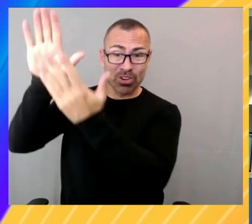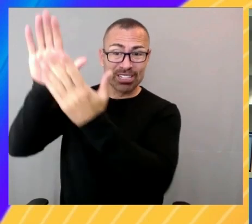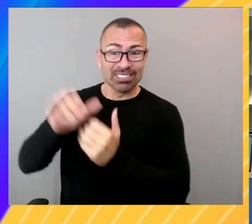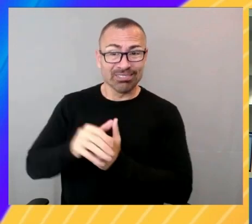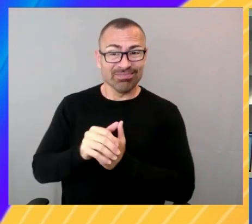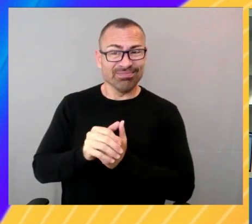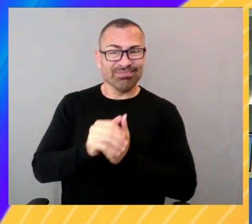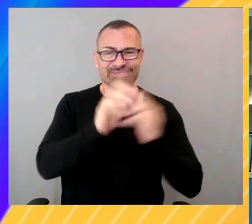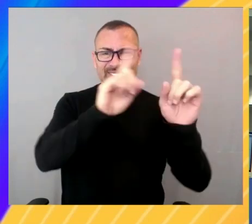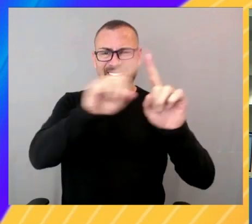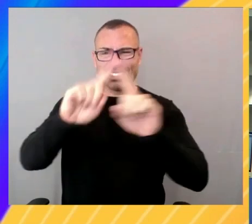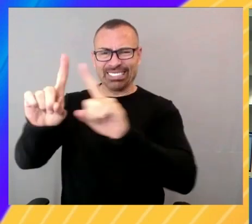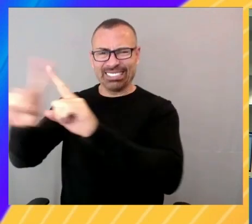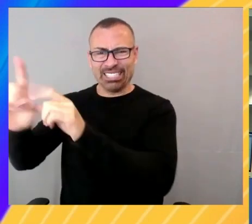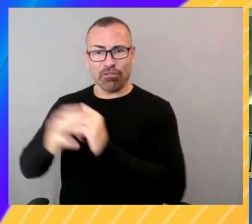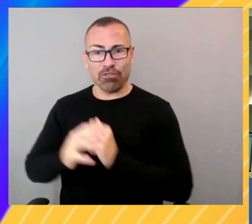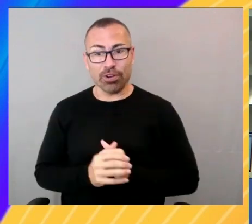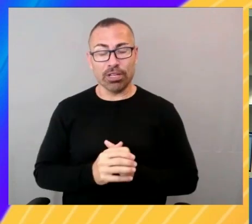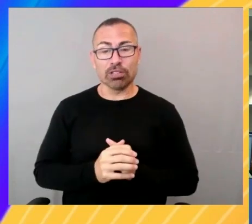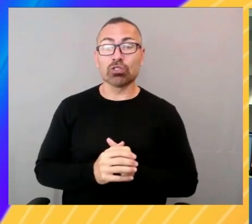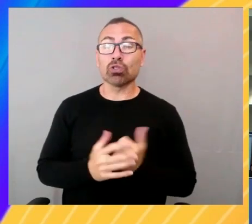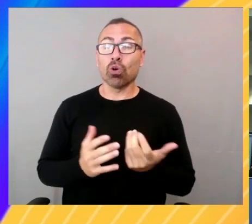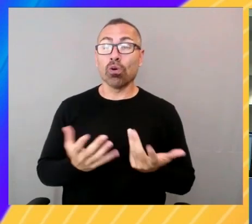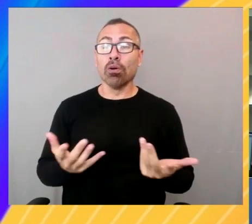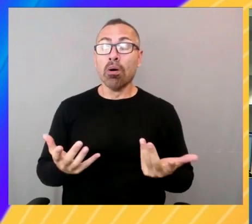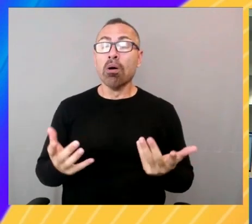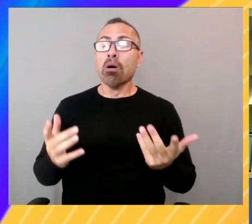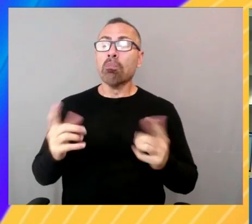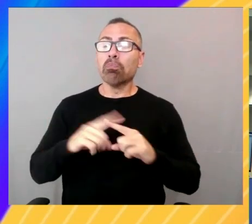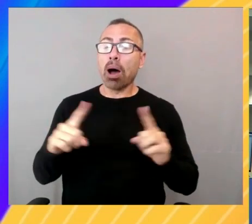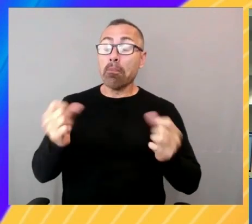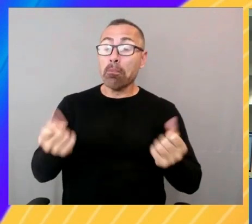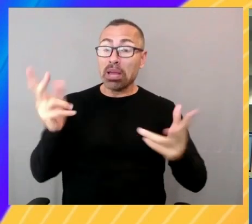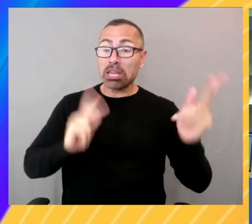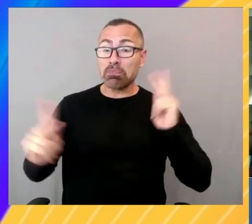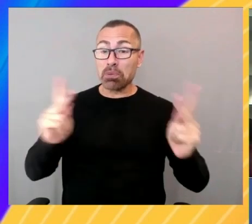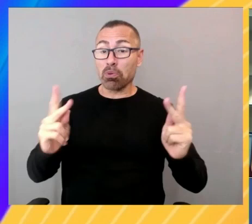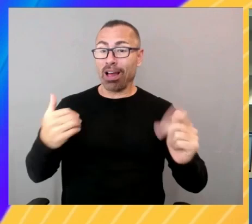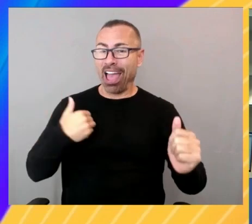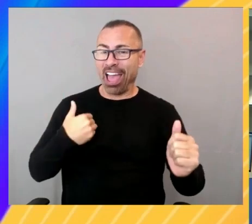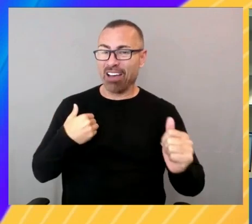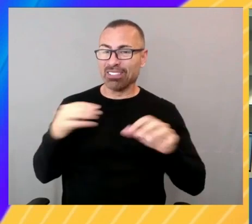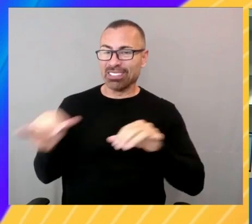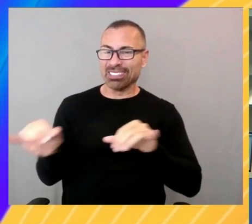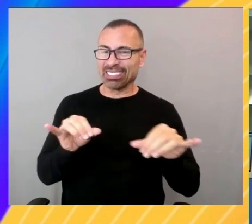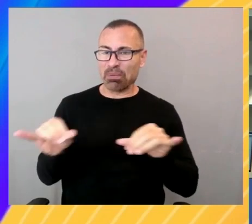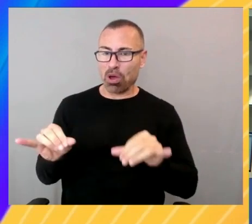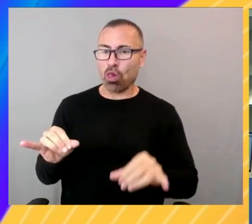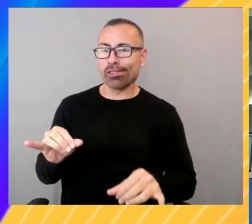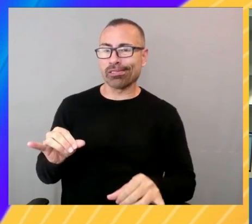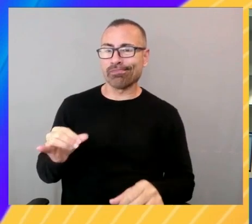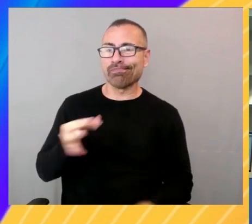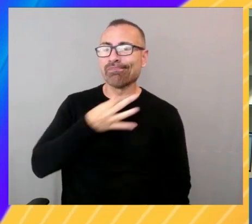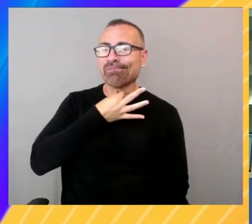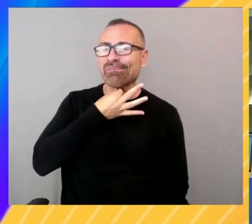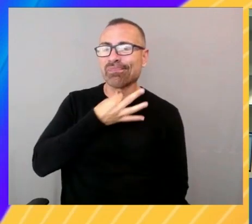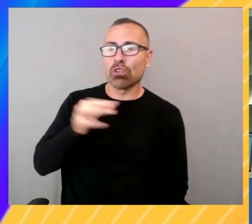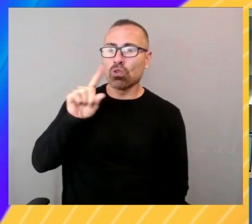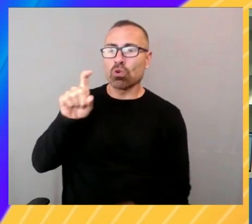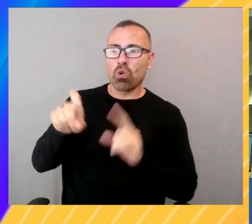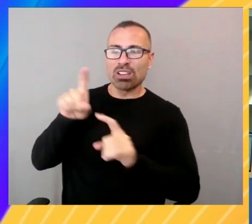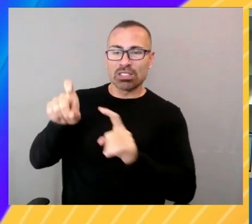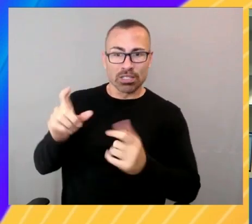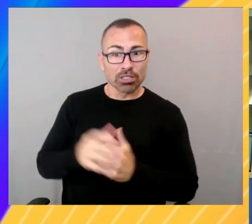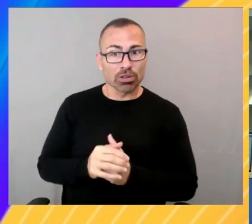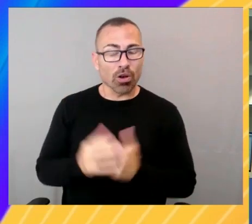to build their unique checklist are the same. So we have experts that can come in with that list of questions, with those frameworks, with